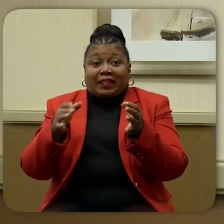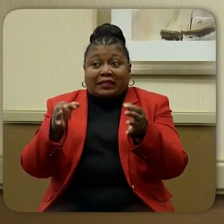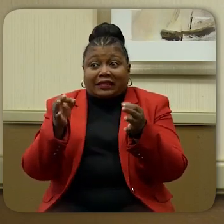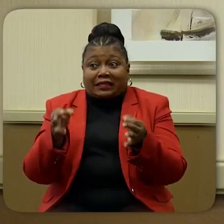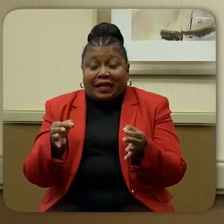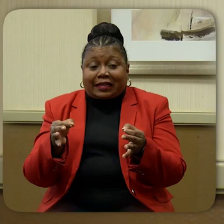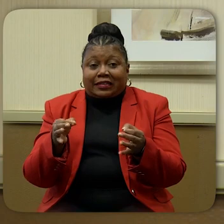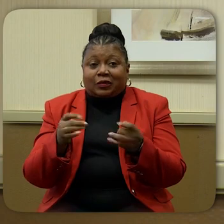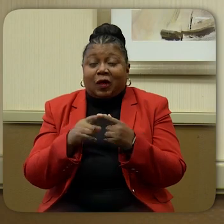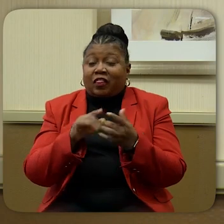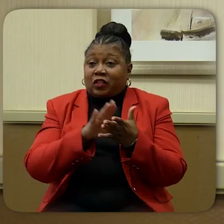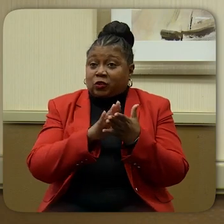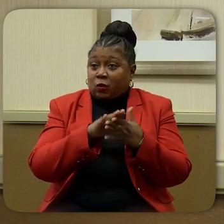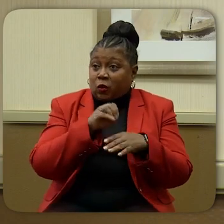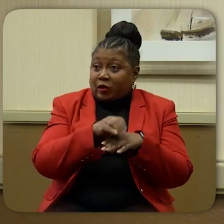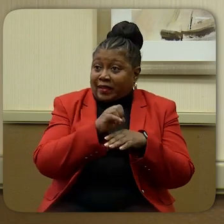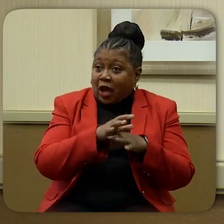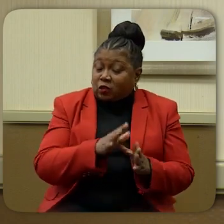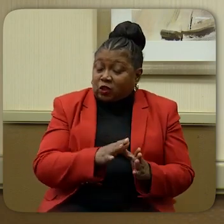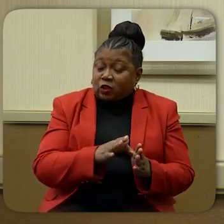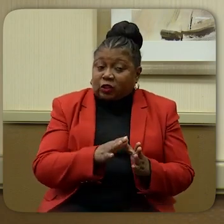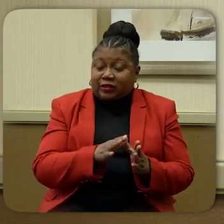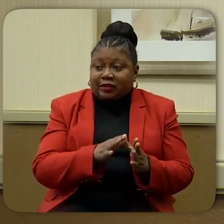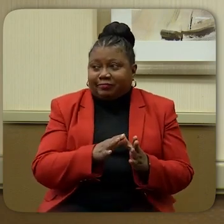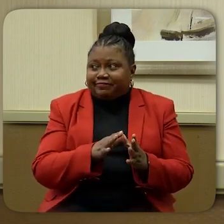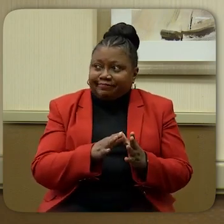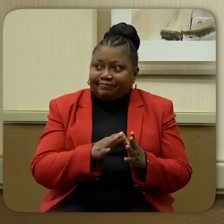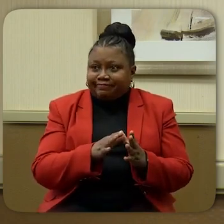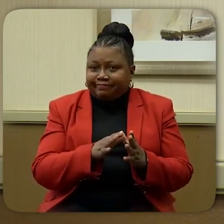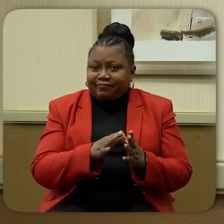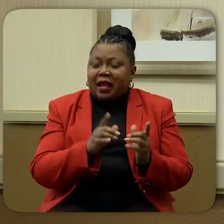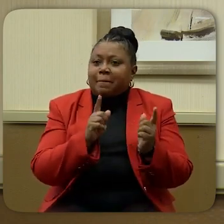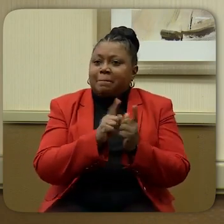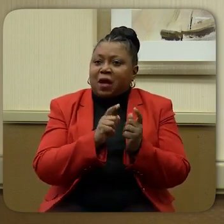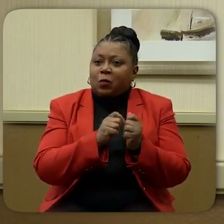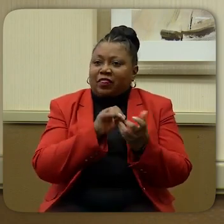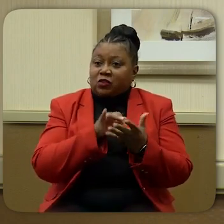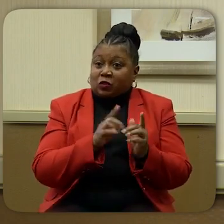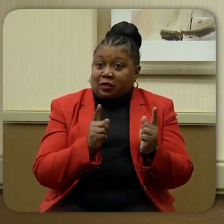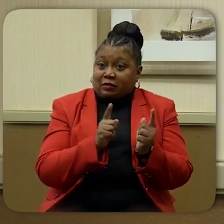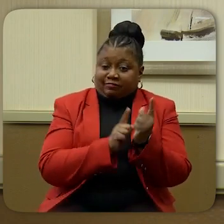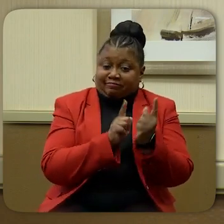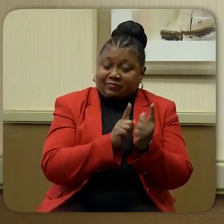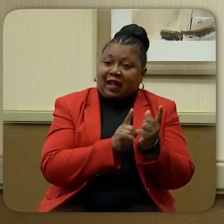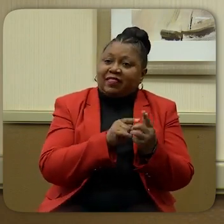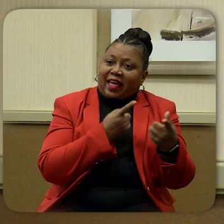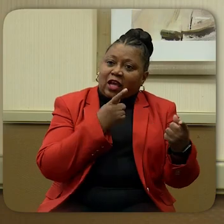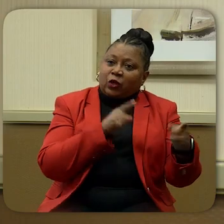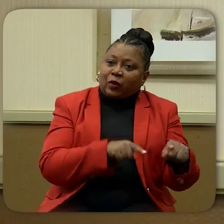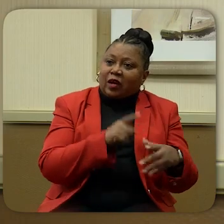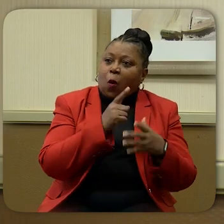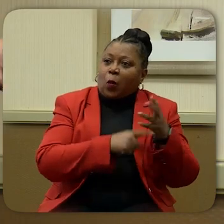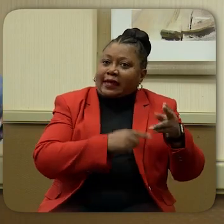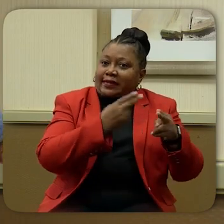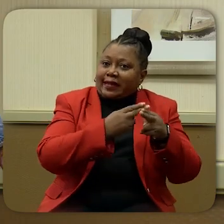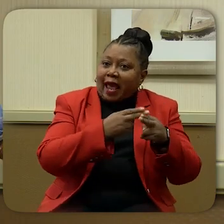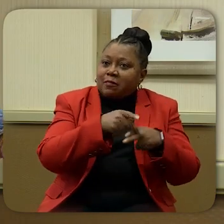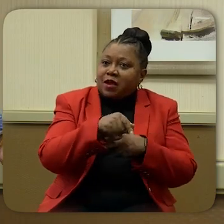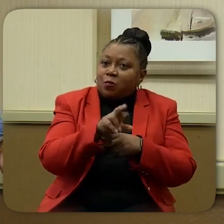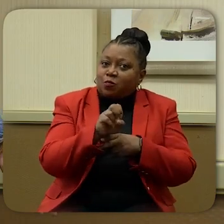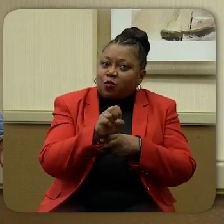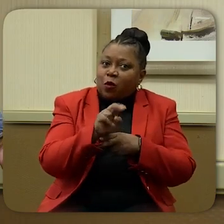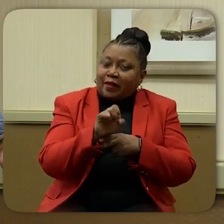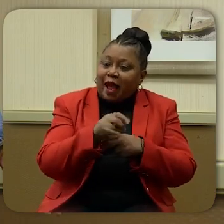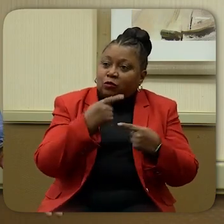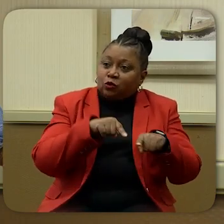did was, like, the school counselor met with him before, and they agreed on like what name and pronouns to